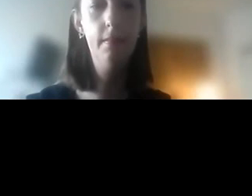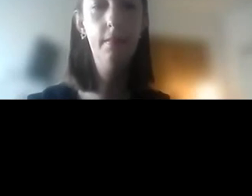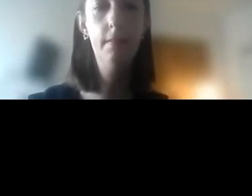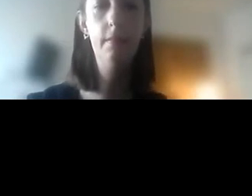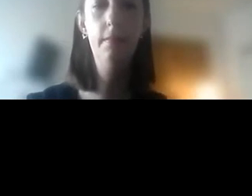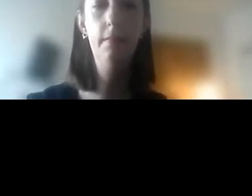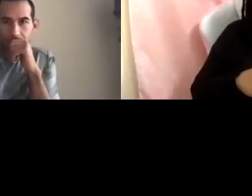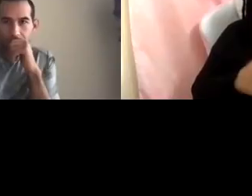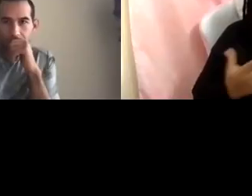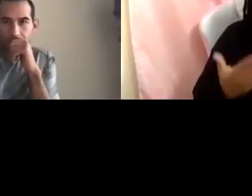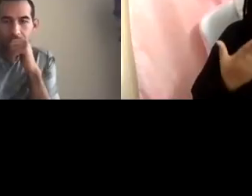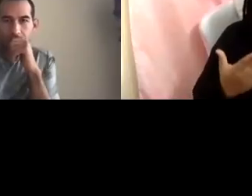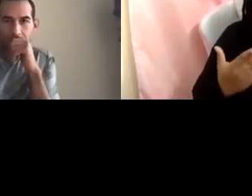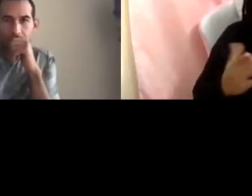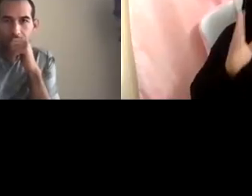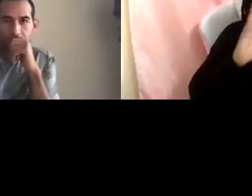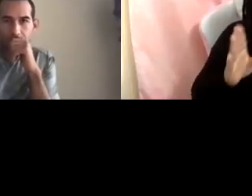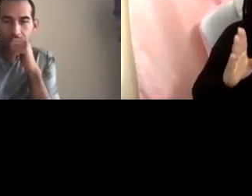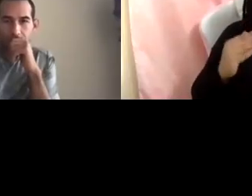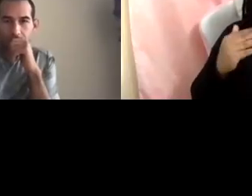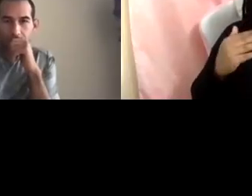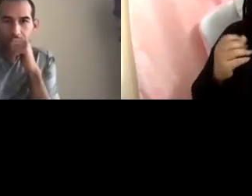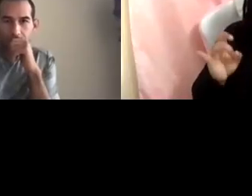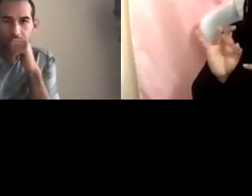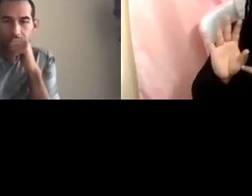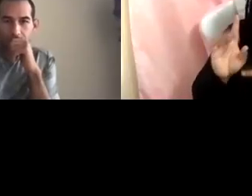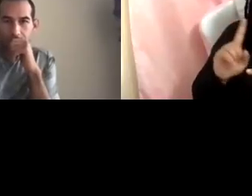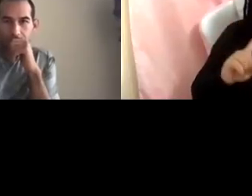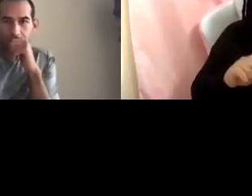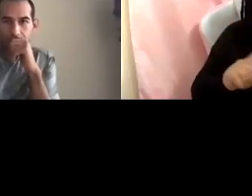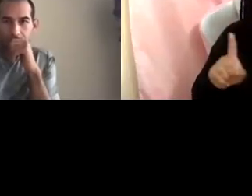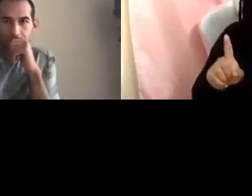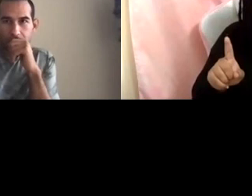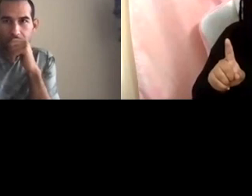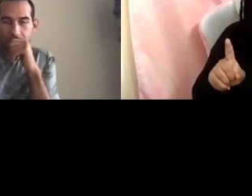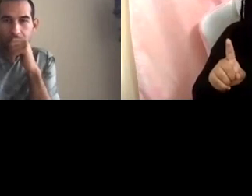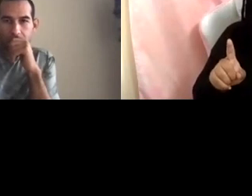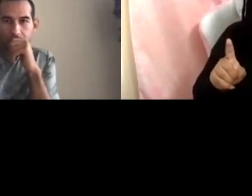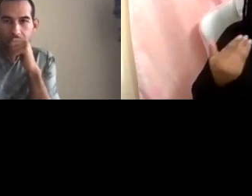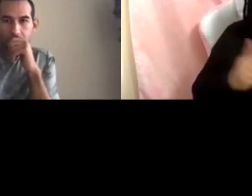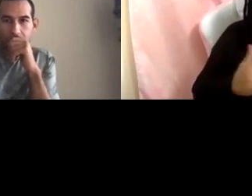be terrible, but then you do it again and it will be a little less terrible.